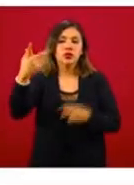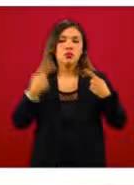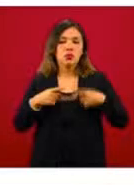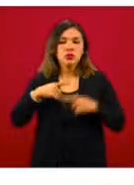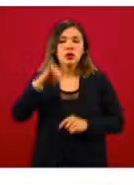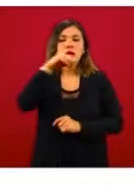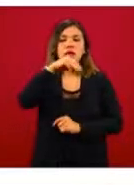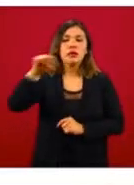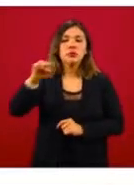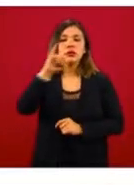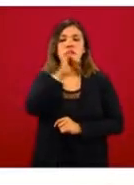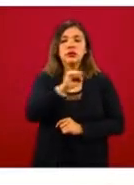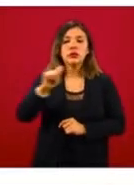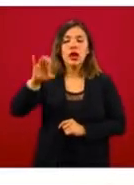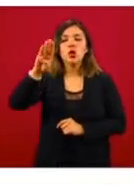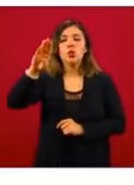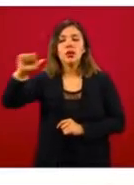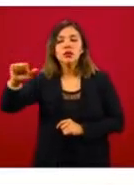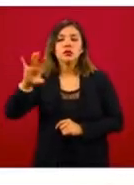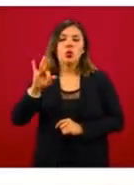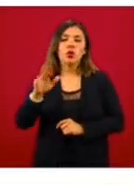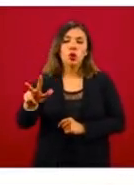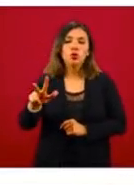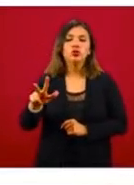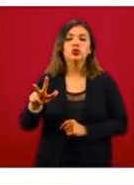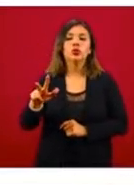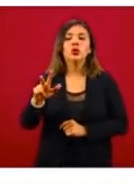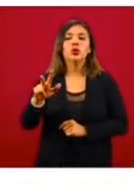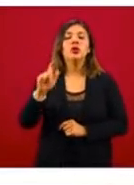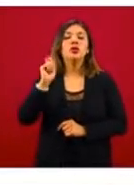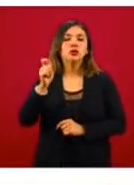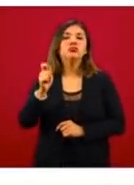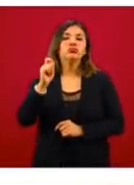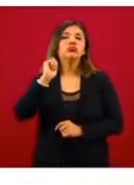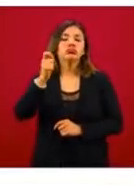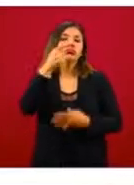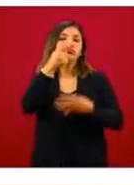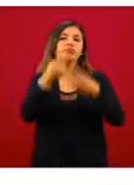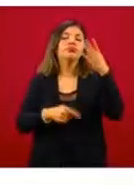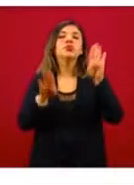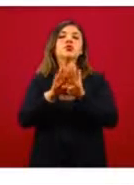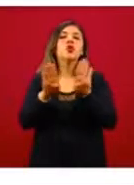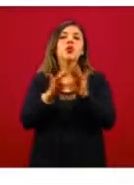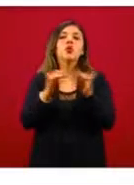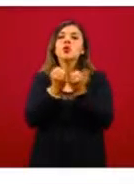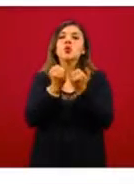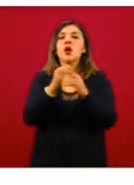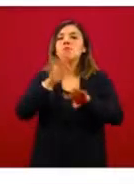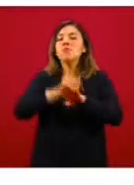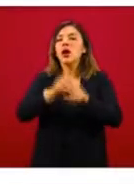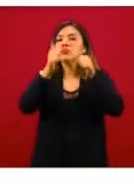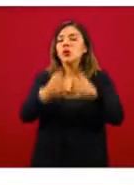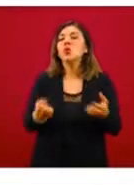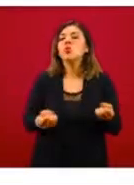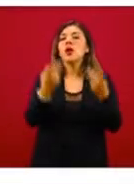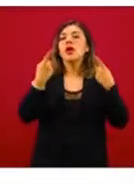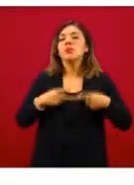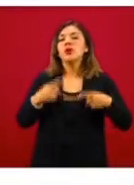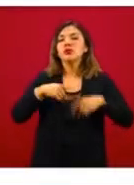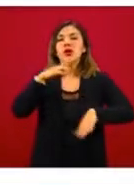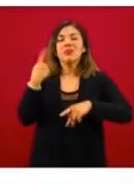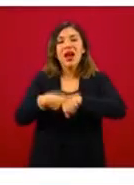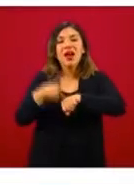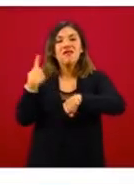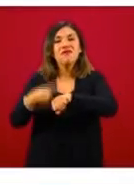have 105 with Eames and Easting and 48 after that. And that has to do with the burden